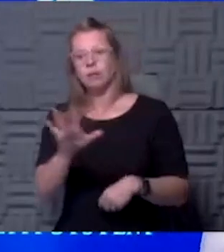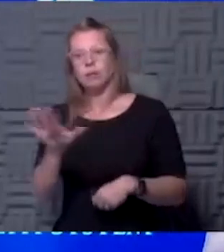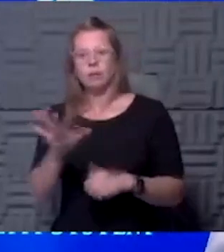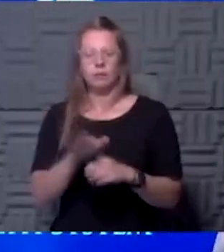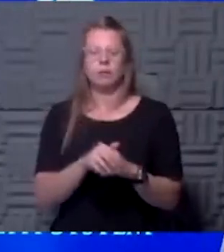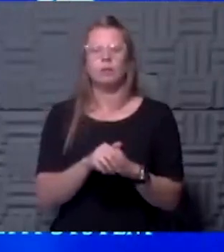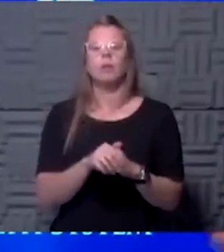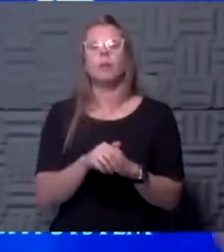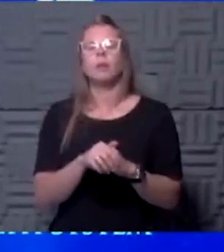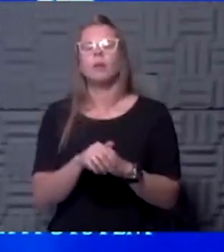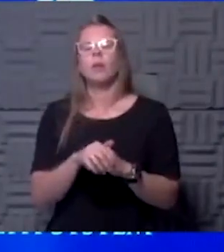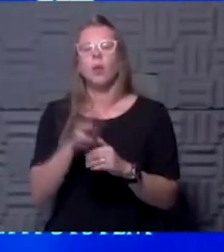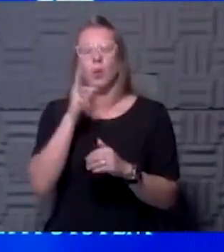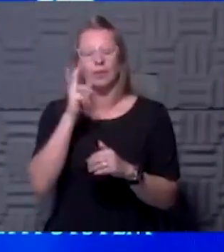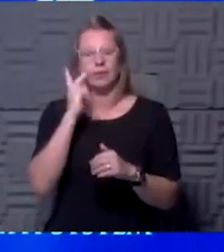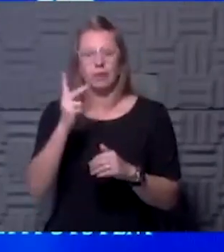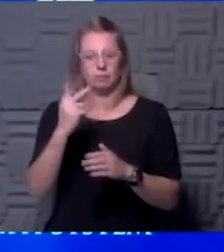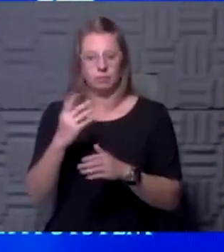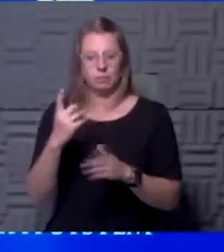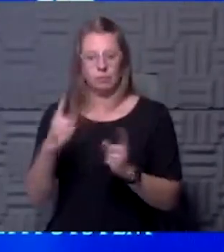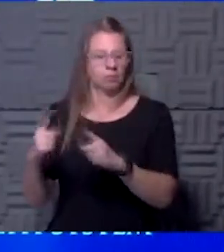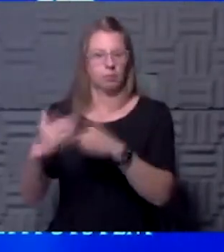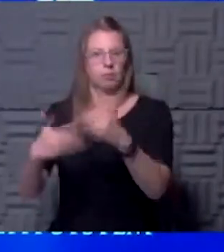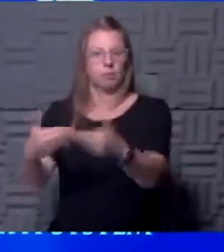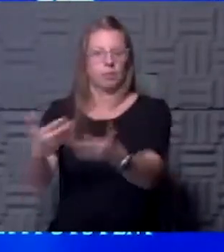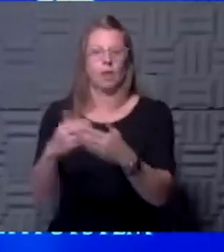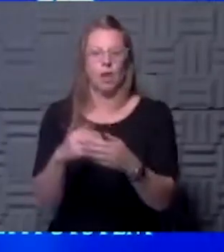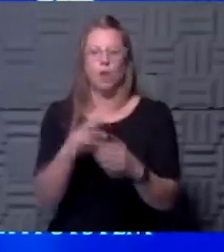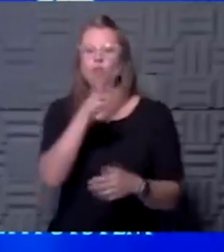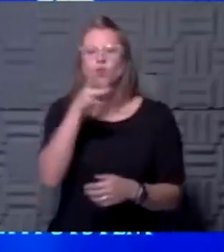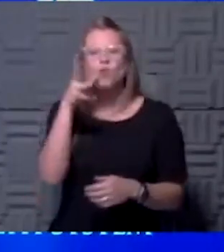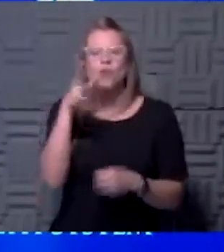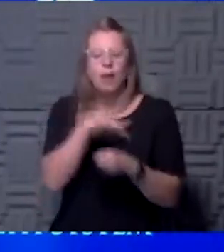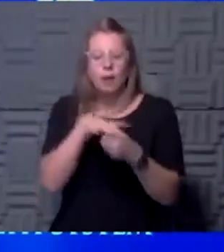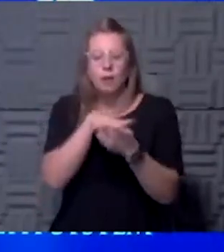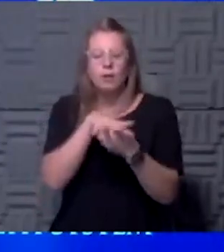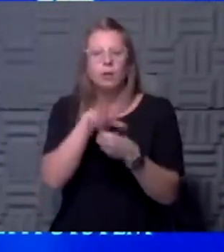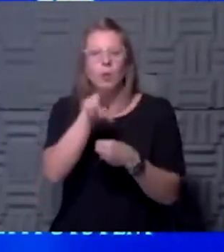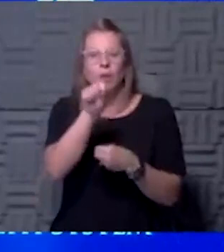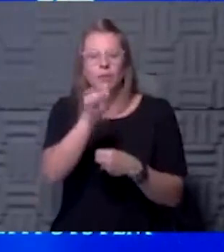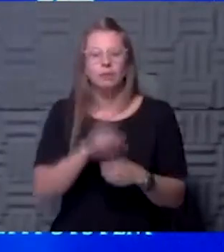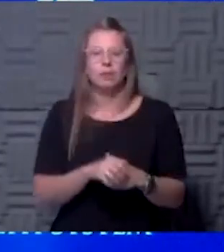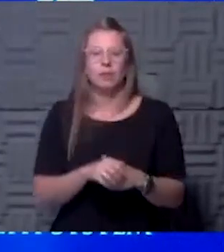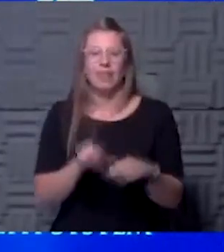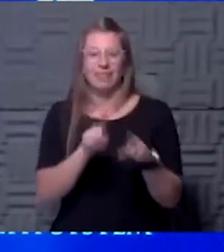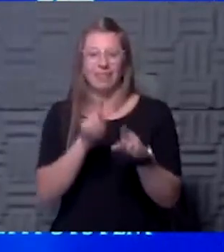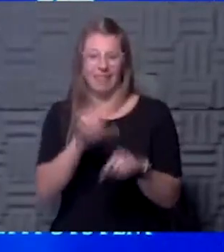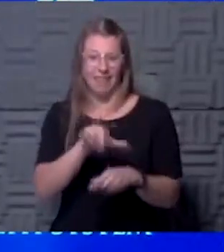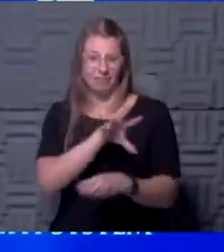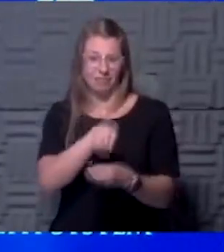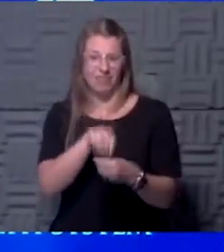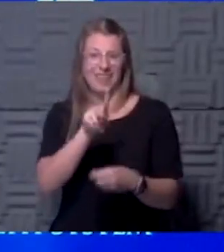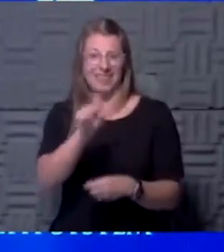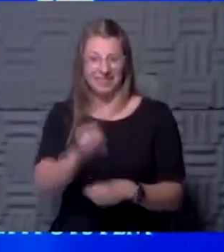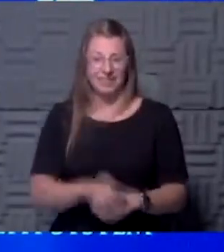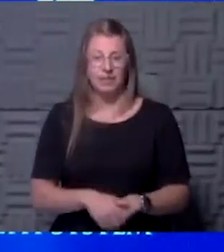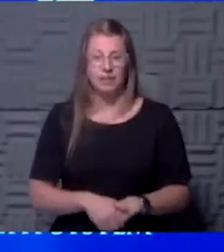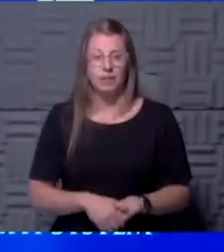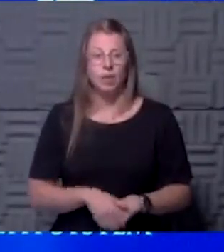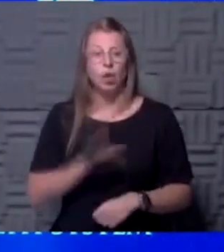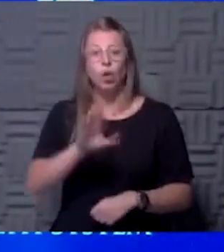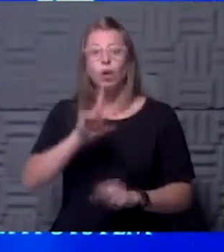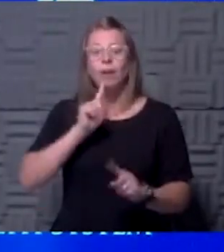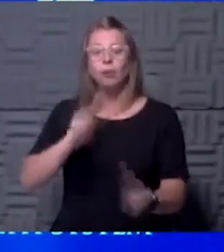this begin to really take off in rural areas throughout the United States, and that includes Kansas. Her